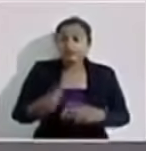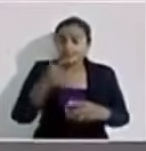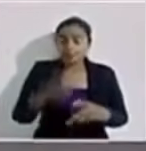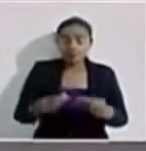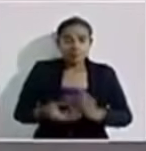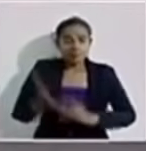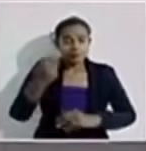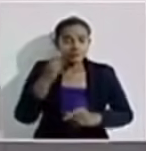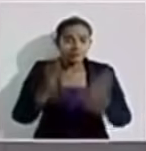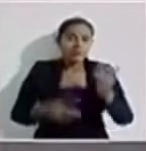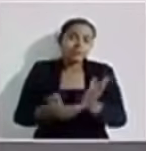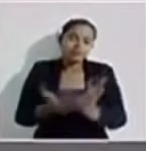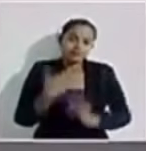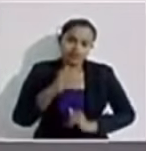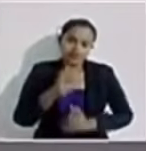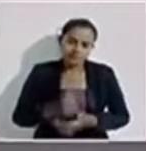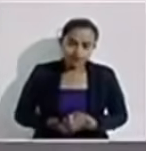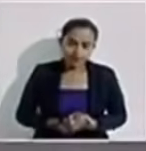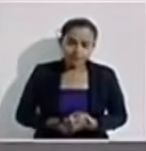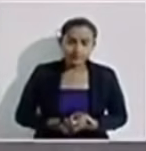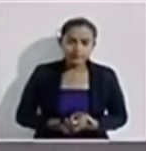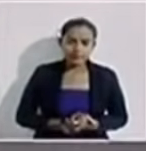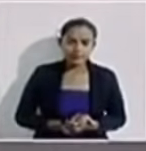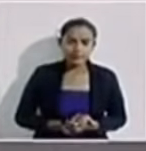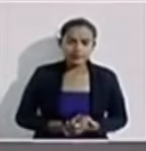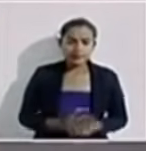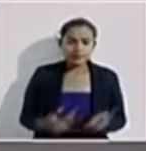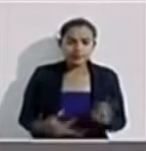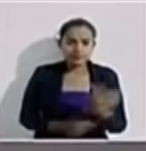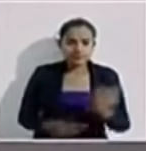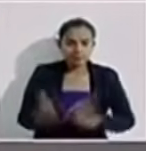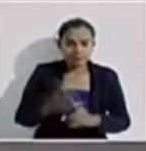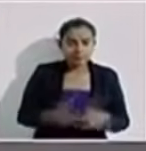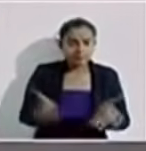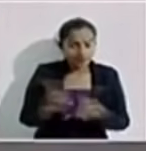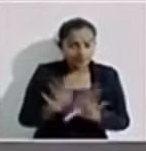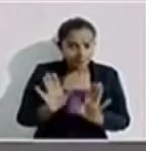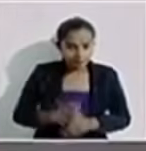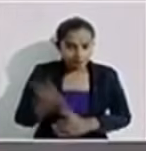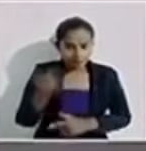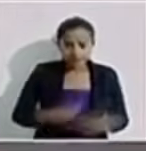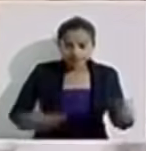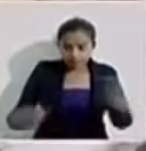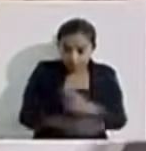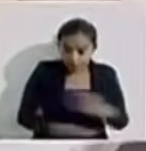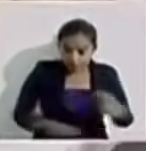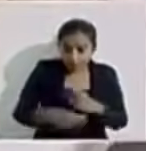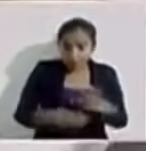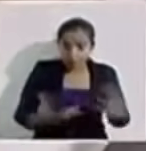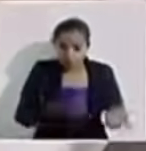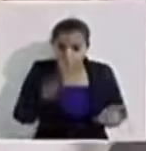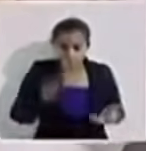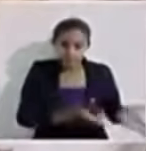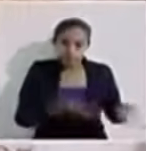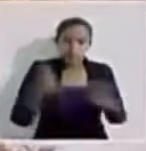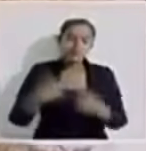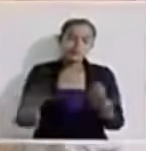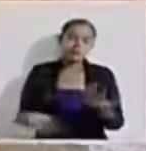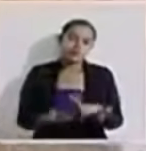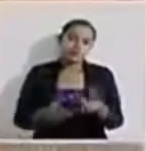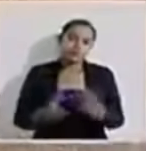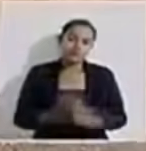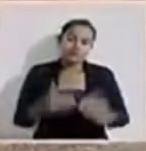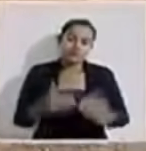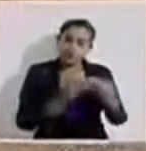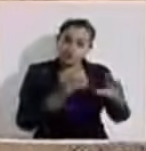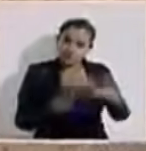Farmers fear the Consumer Affairs Authority seizing their harvests if substantial stocks are kept in their possession. However, they are also